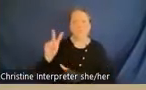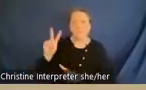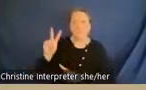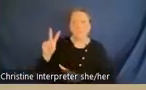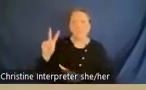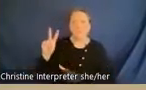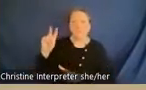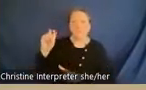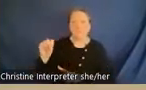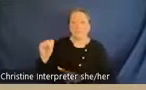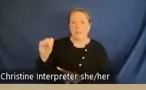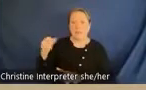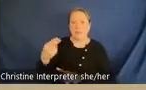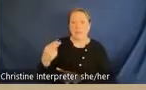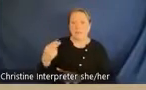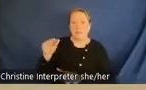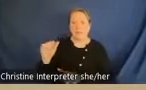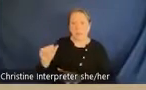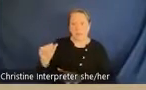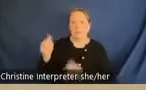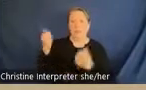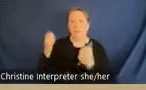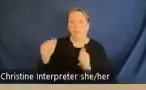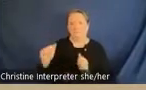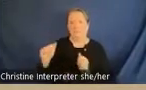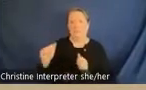VSHA and try to find